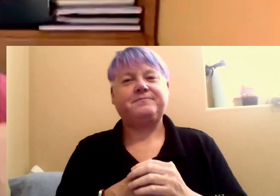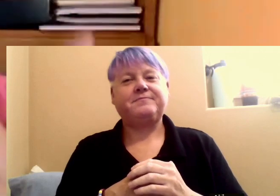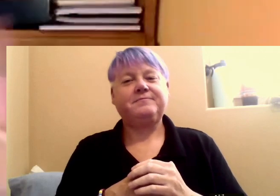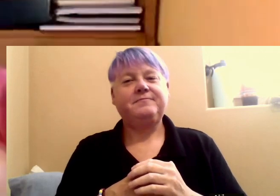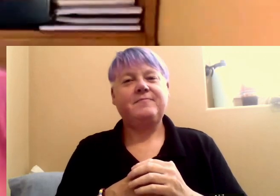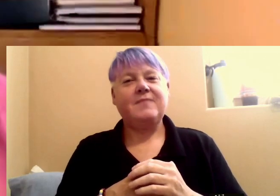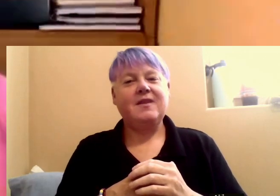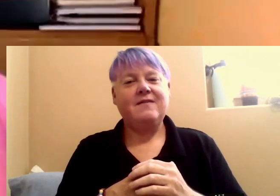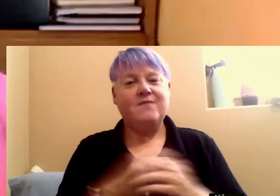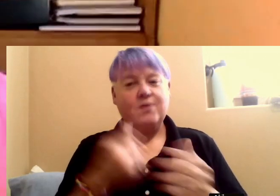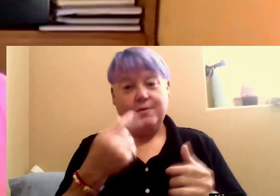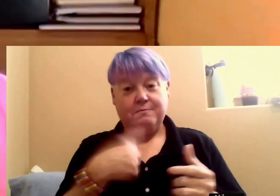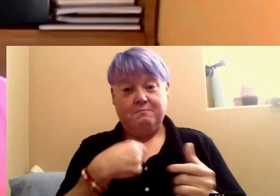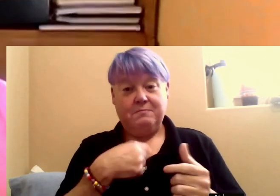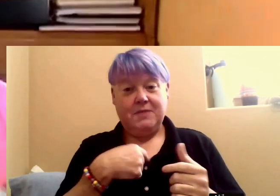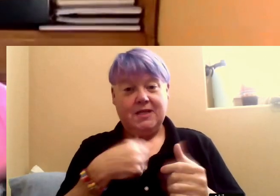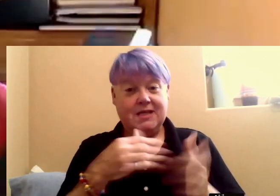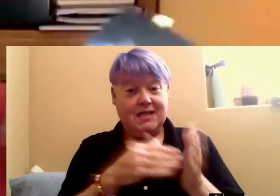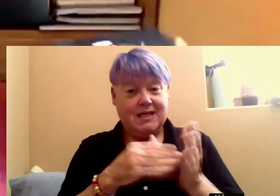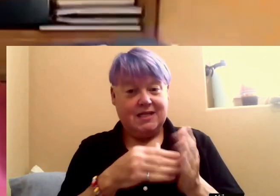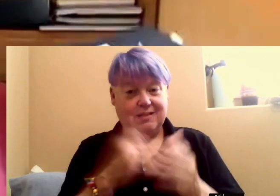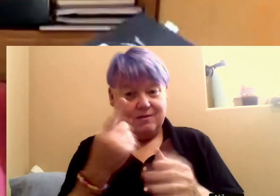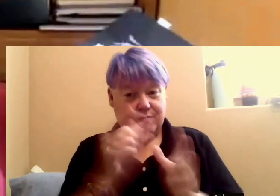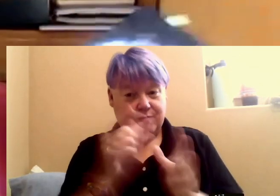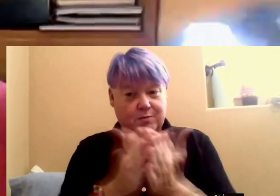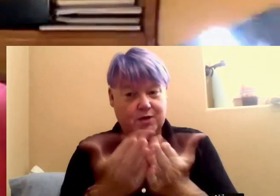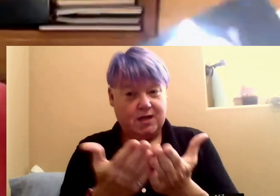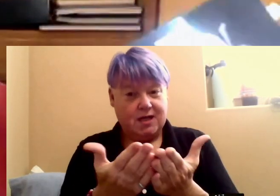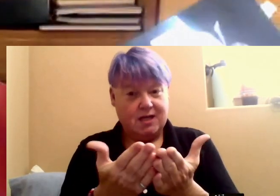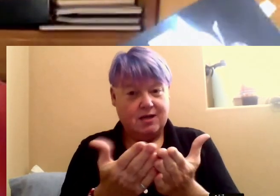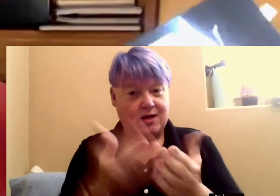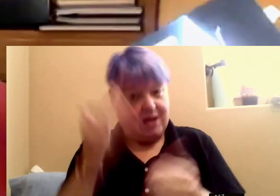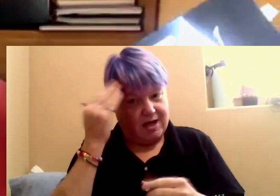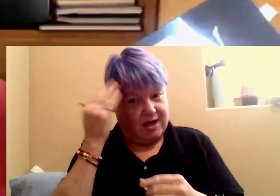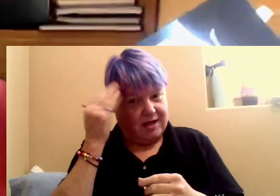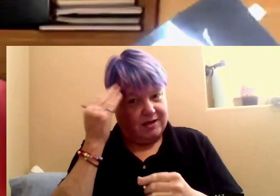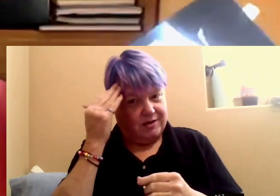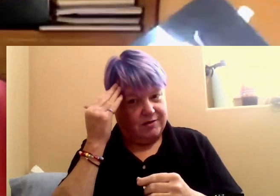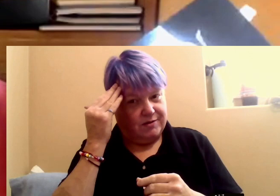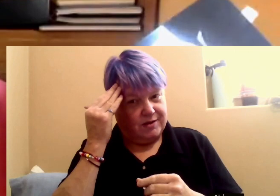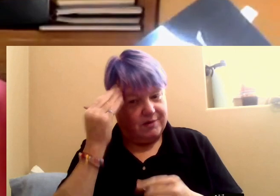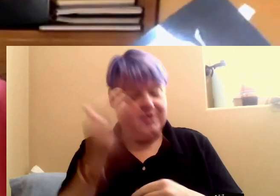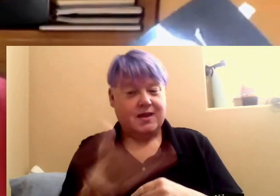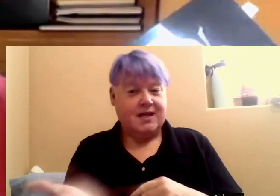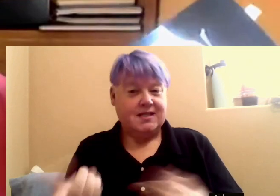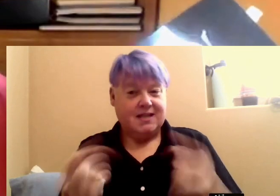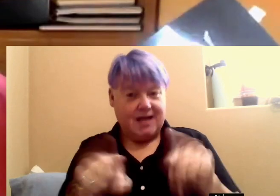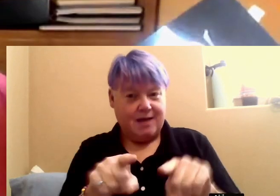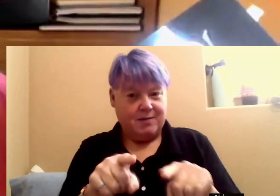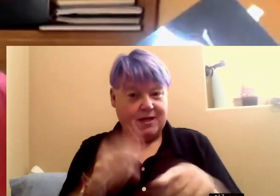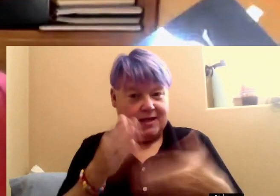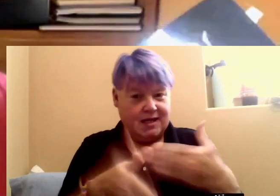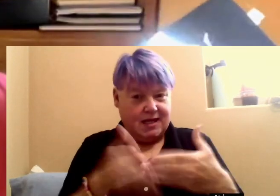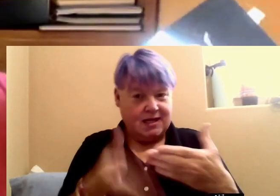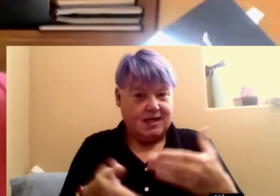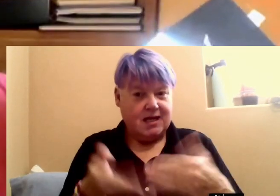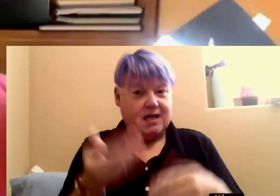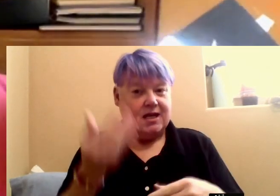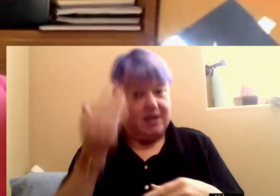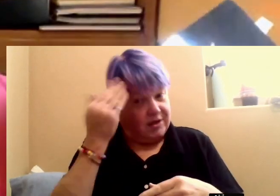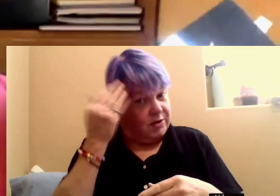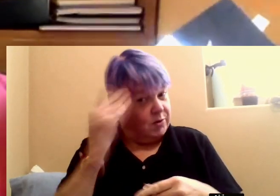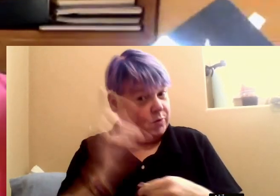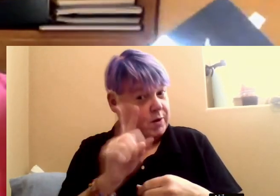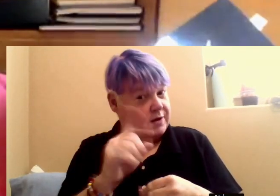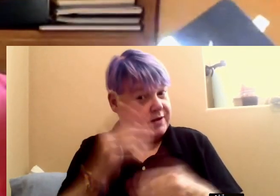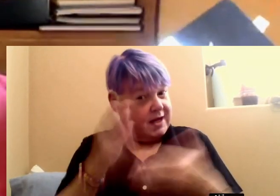again, speaking solely to this one book, I knew there were certain things that happened at the end. I knew where the end